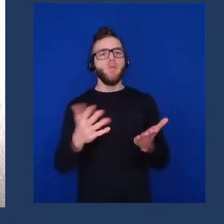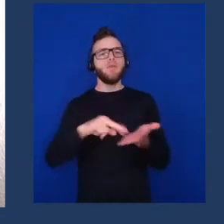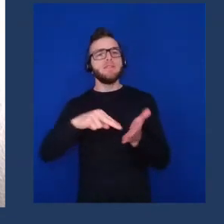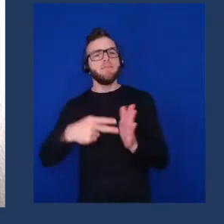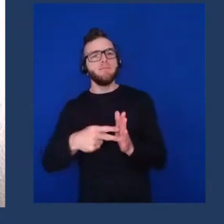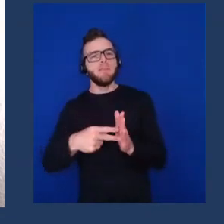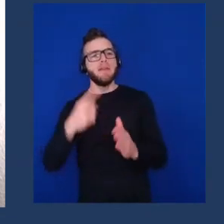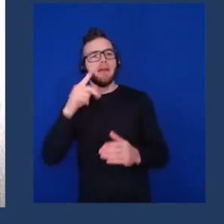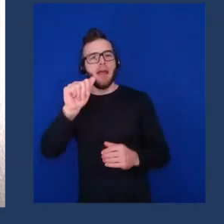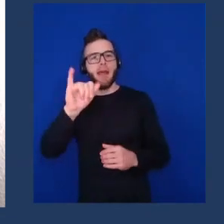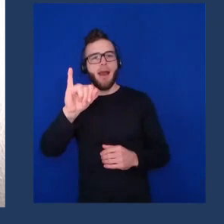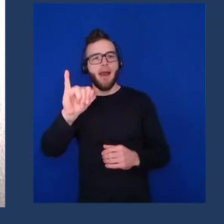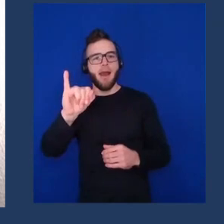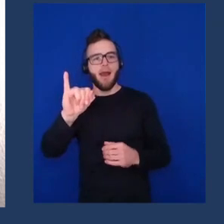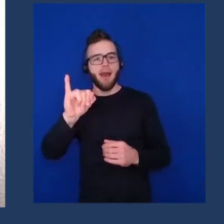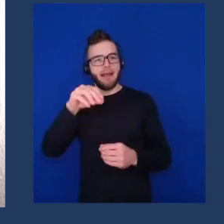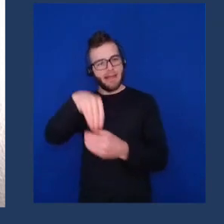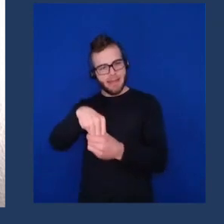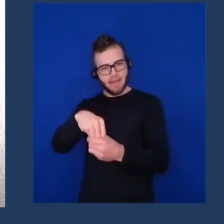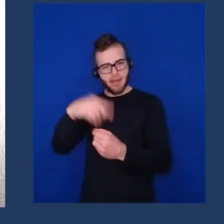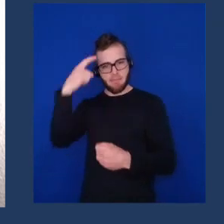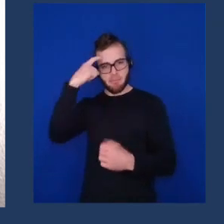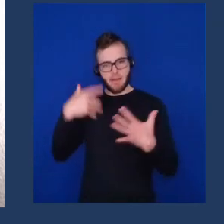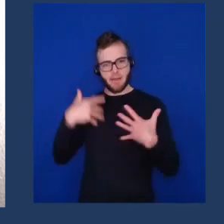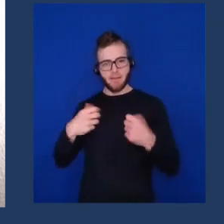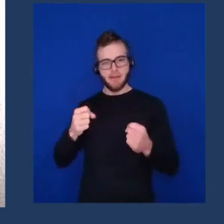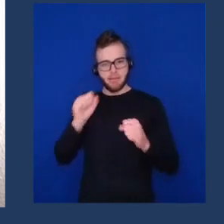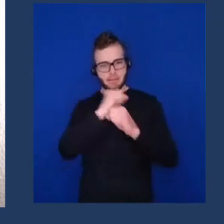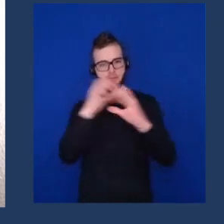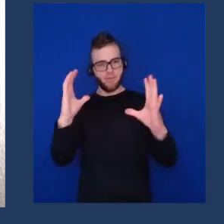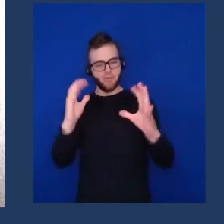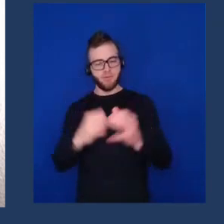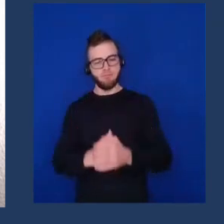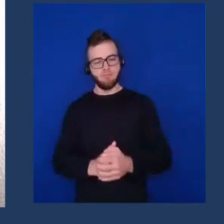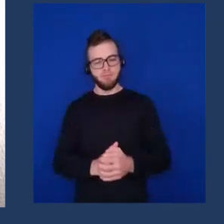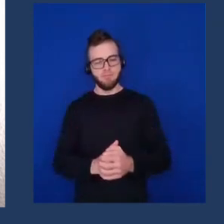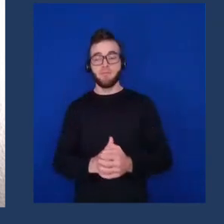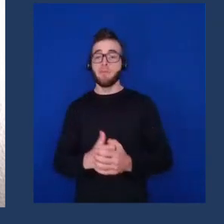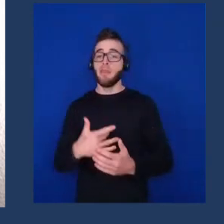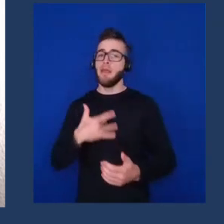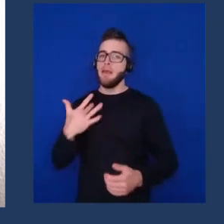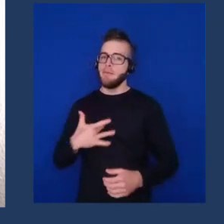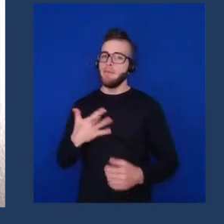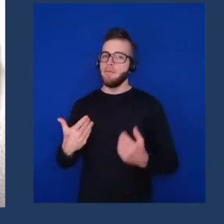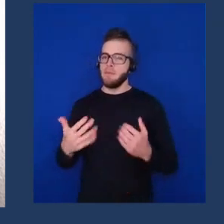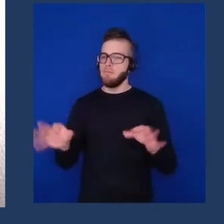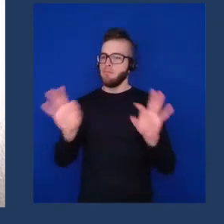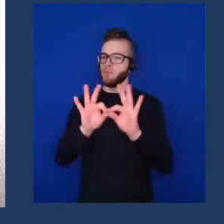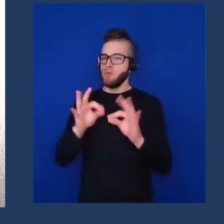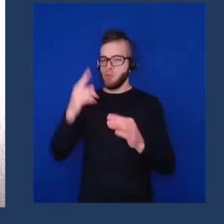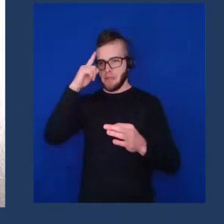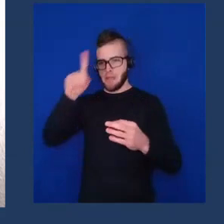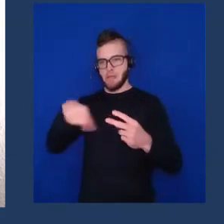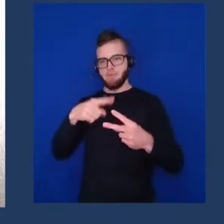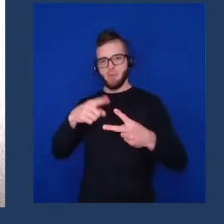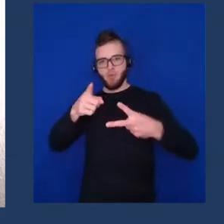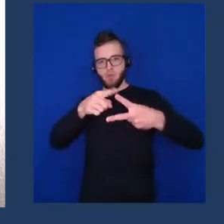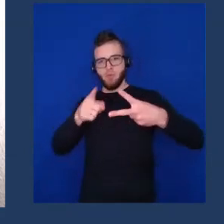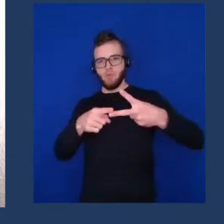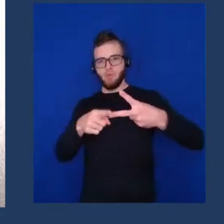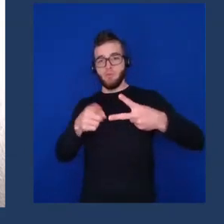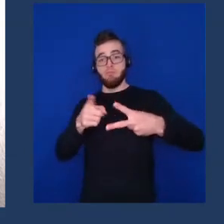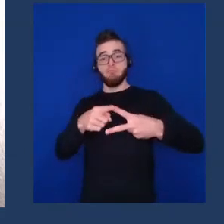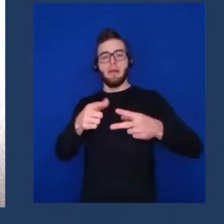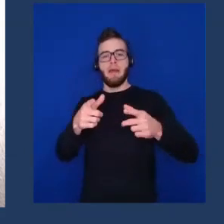scenario? So I think that there are two different areas to think about. One is language, and then the